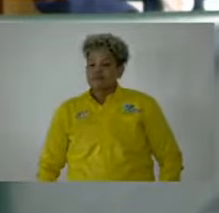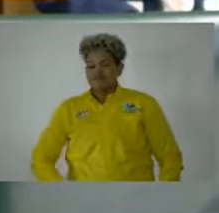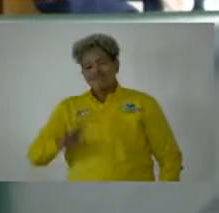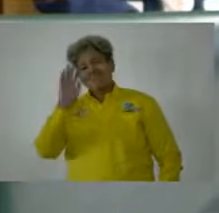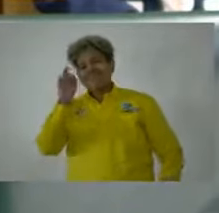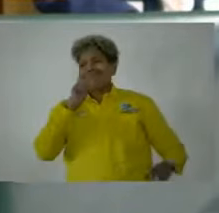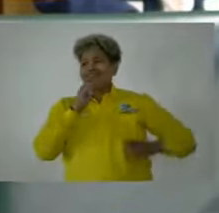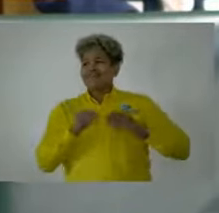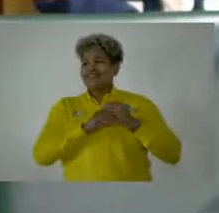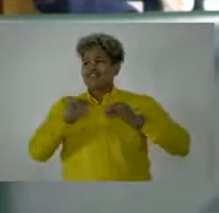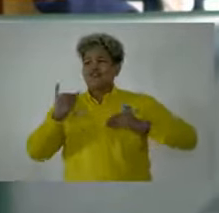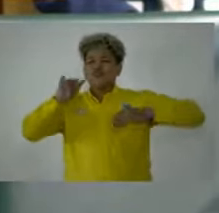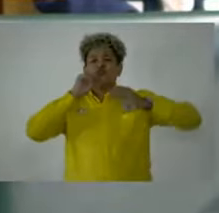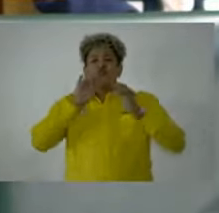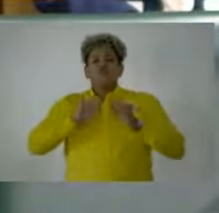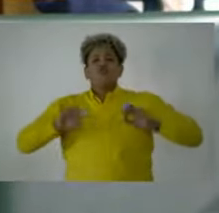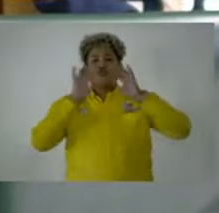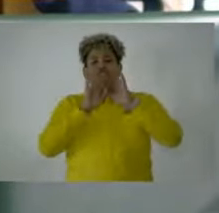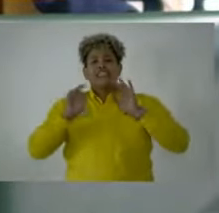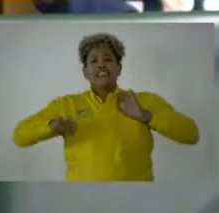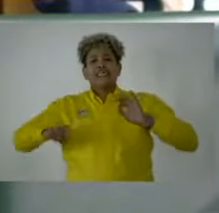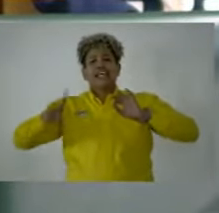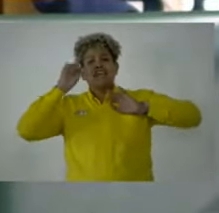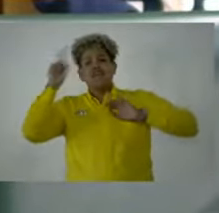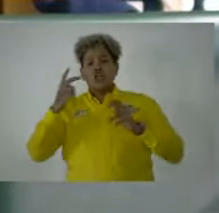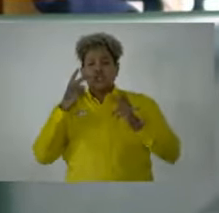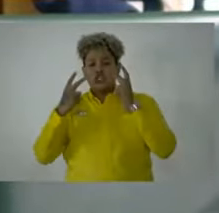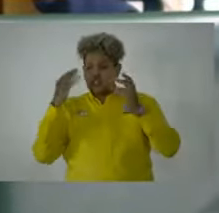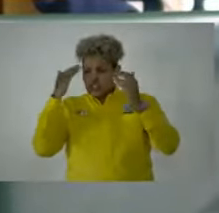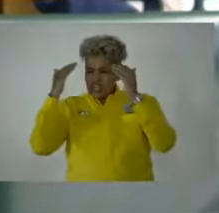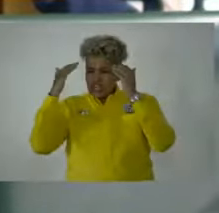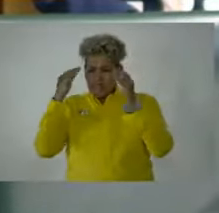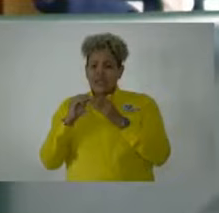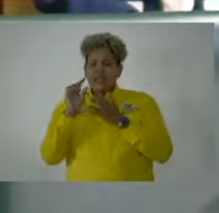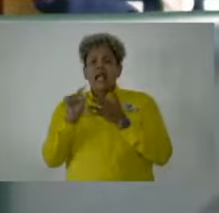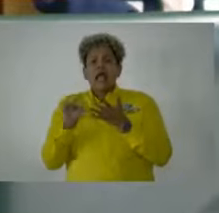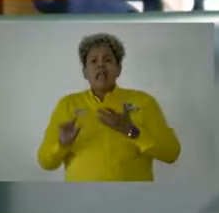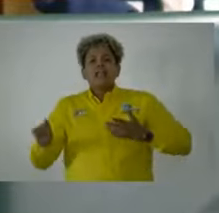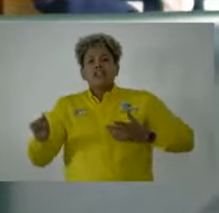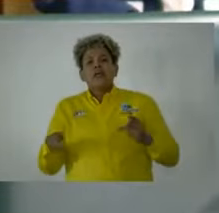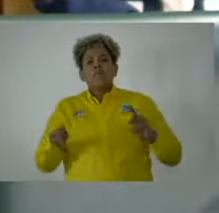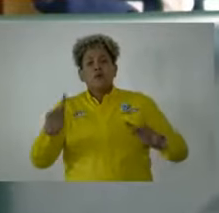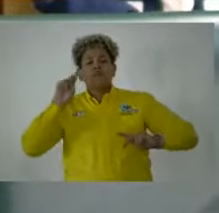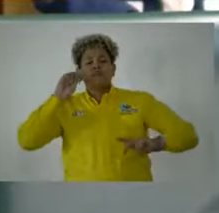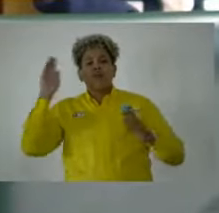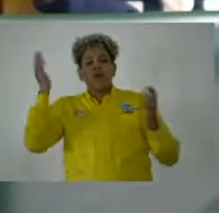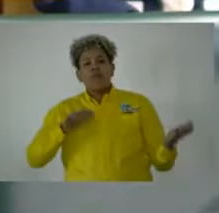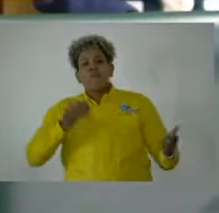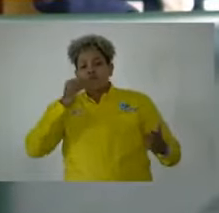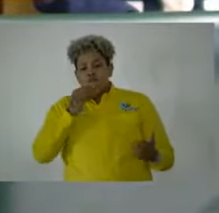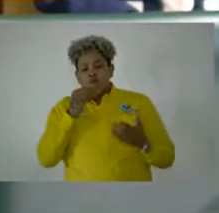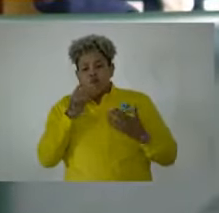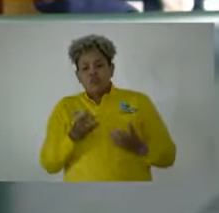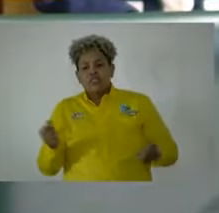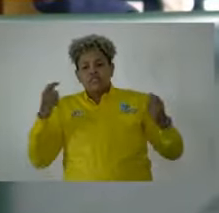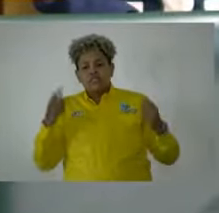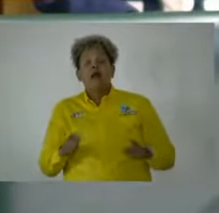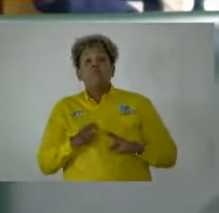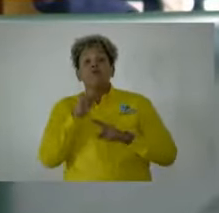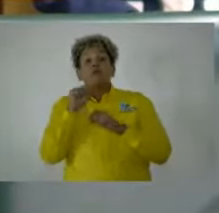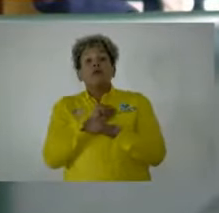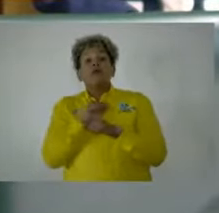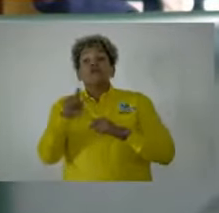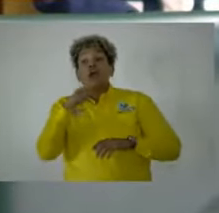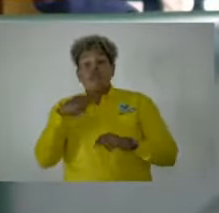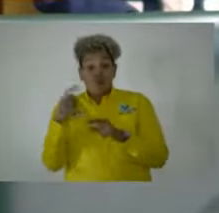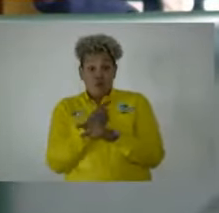Mr. Speaker, there's also the critical necessity for transparency in the allocation of these permits for imported foodstuff to ensure that